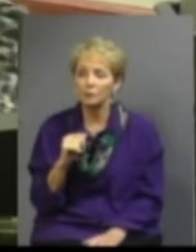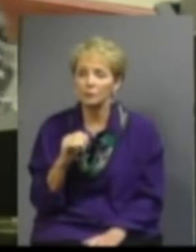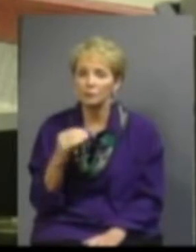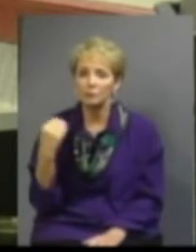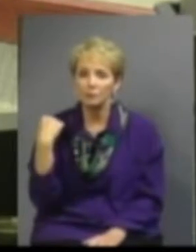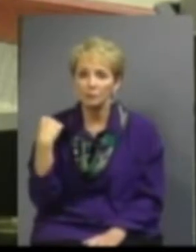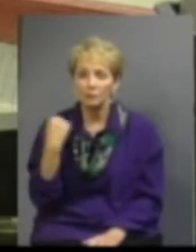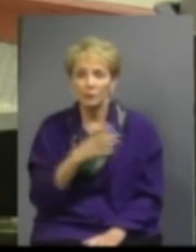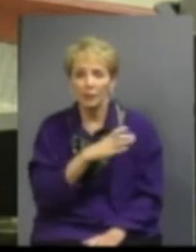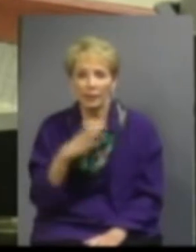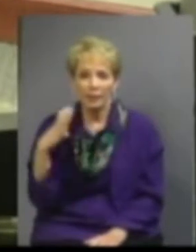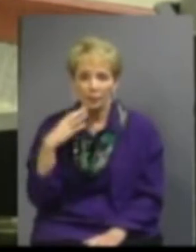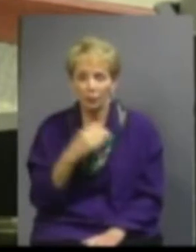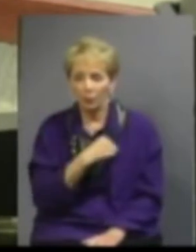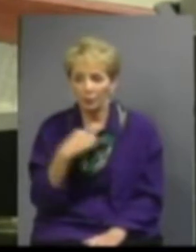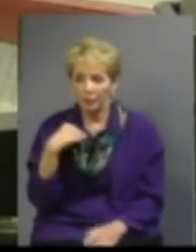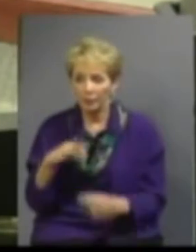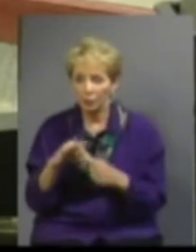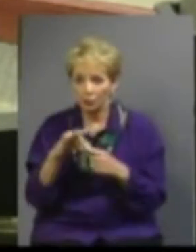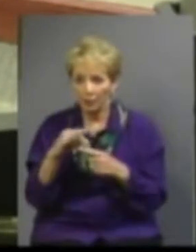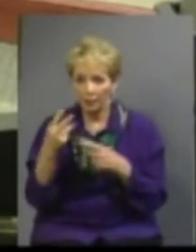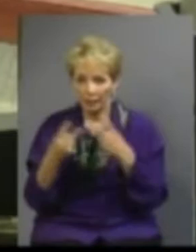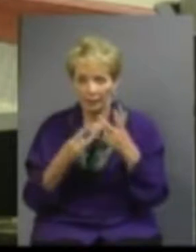Mayor, council members, special guest.